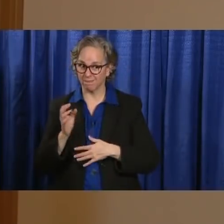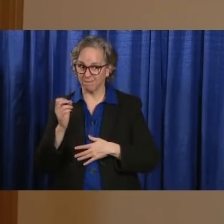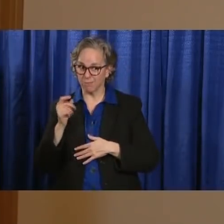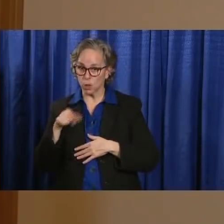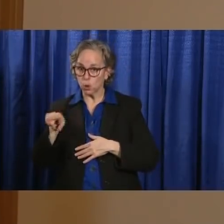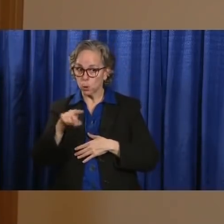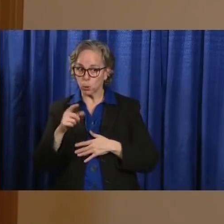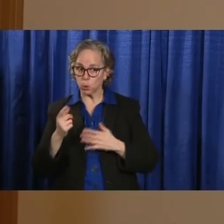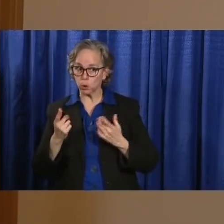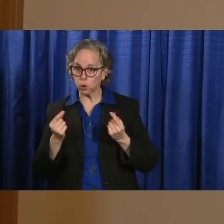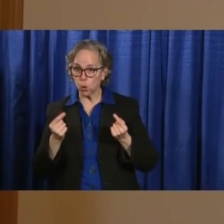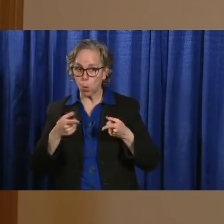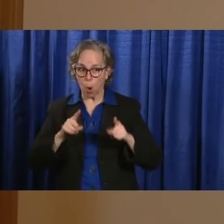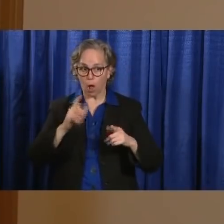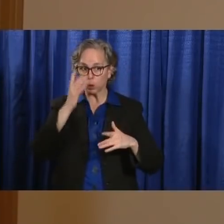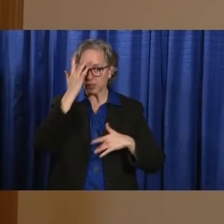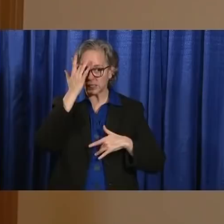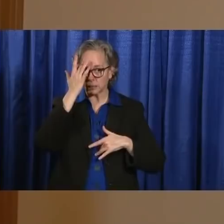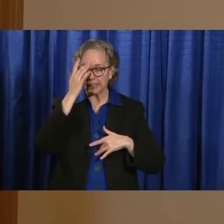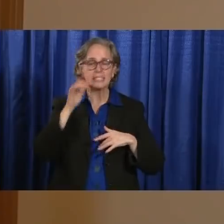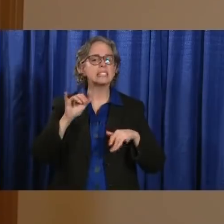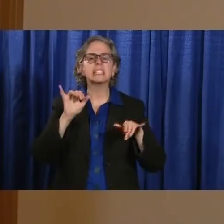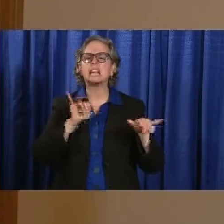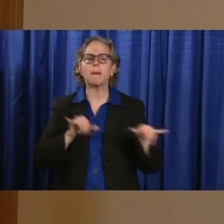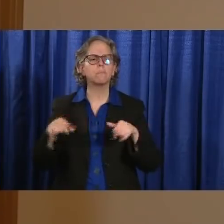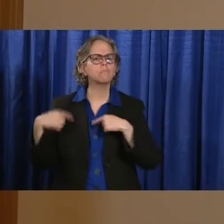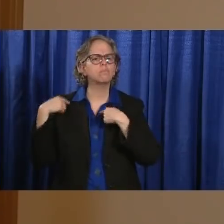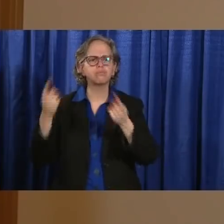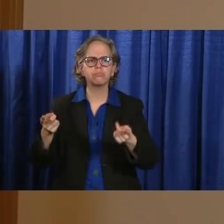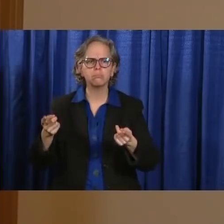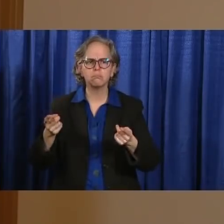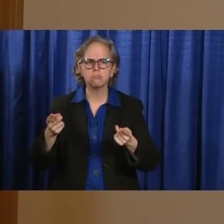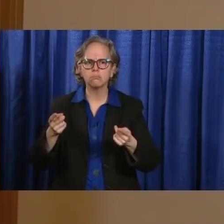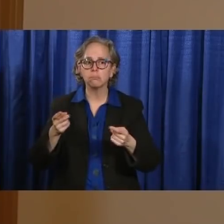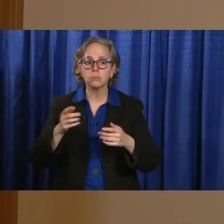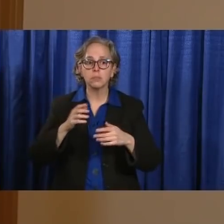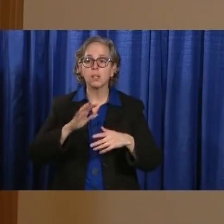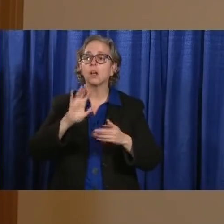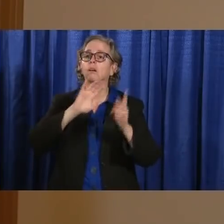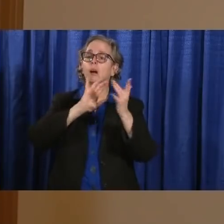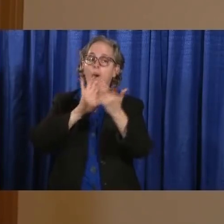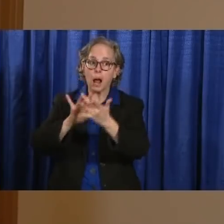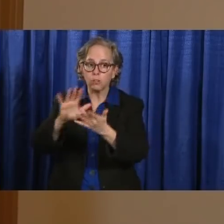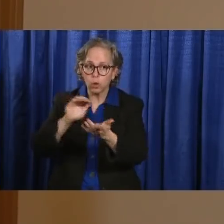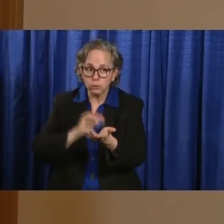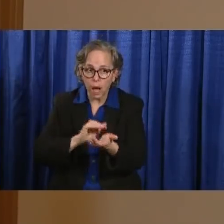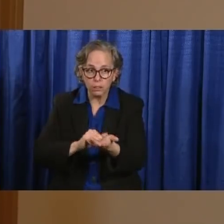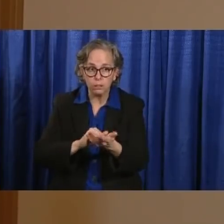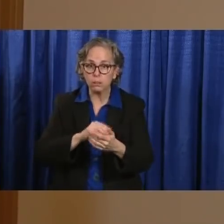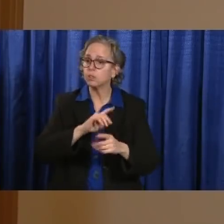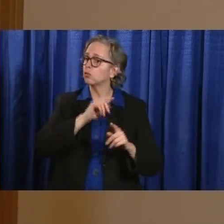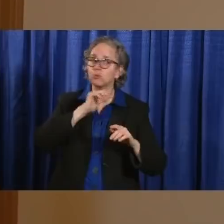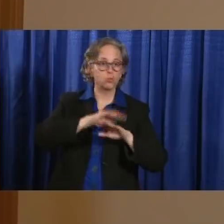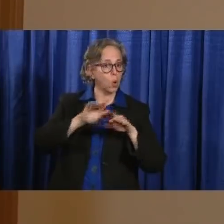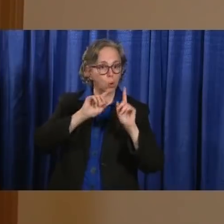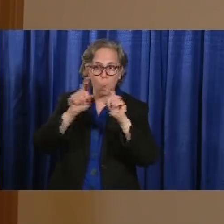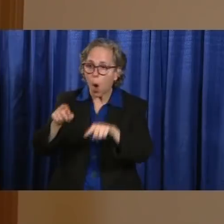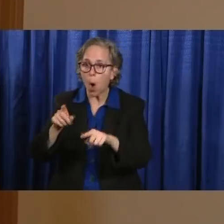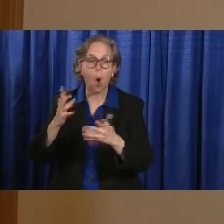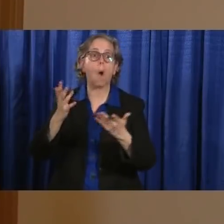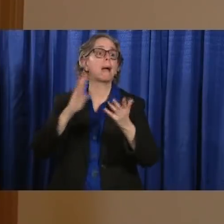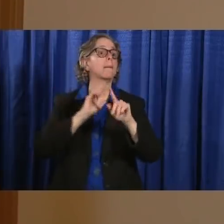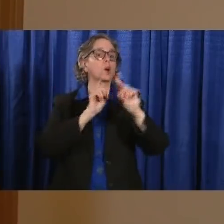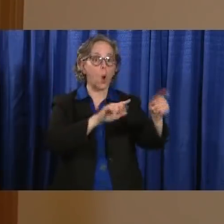do. You will talk to the same providers and you will go to the same hospitals. Our air traffic control of moving you to